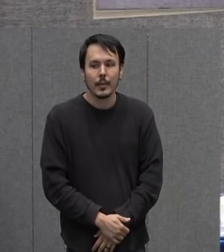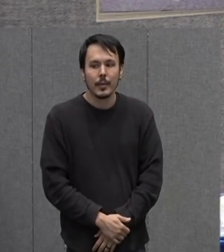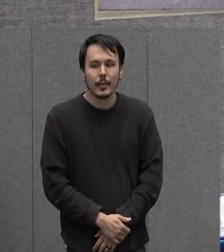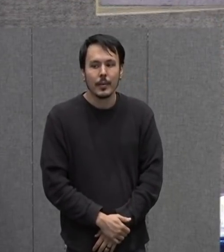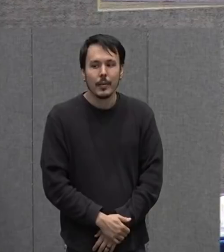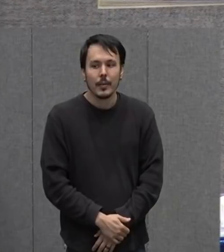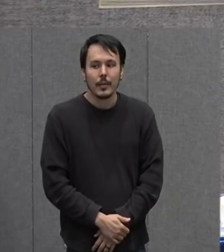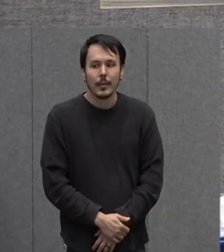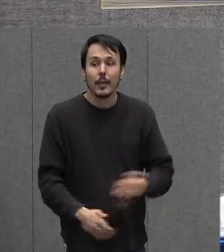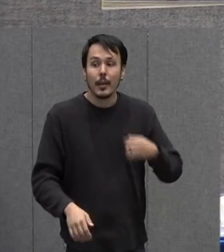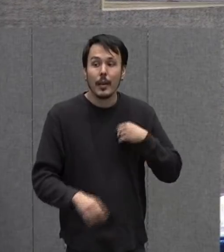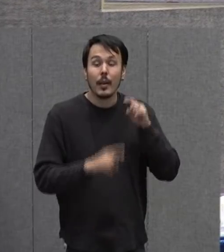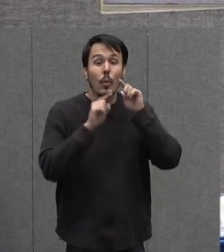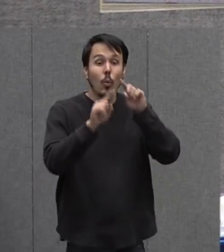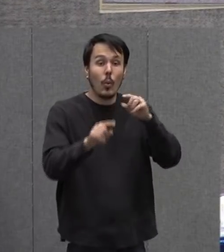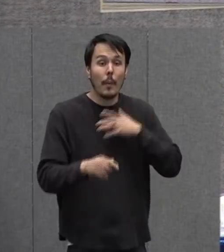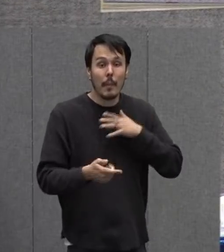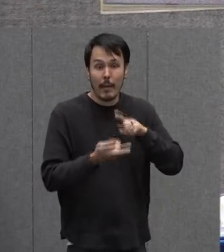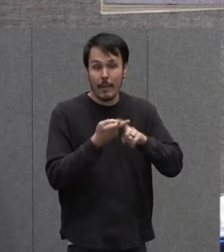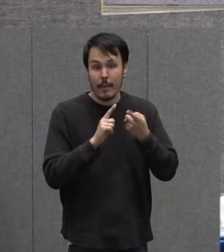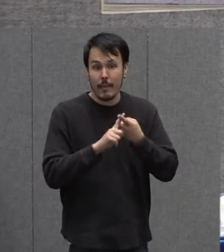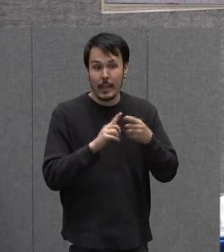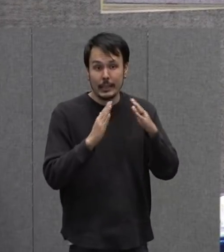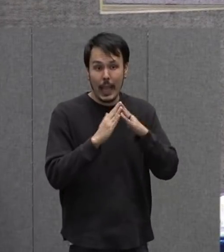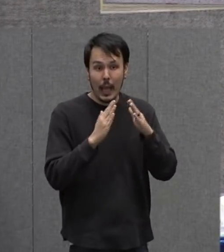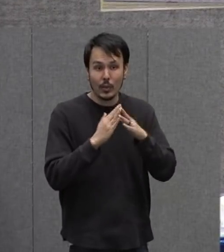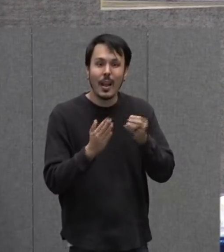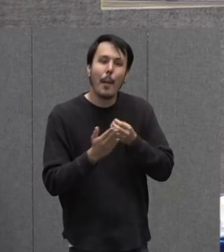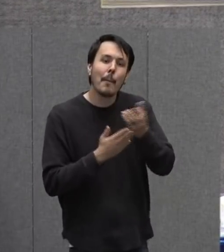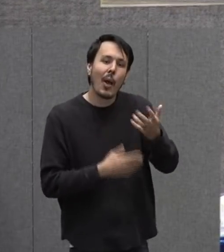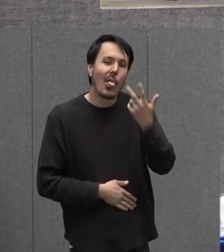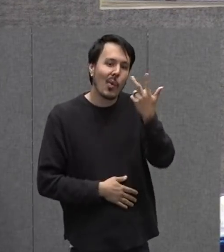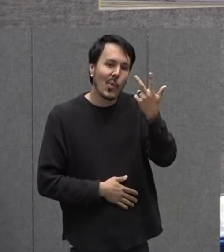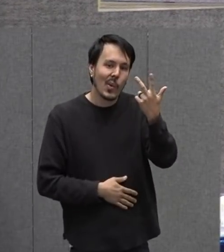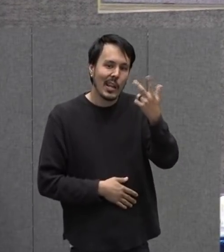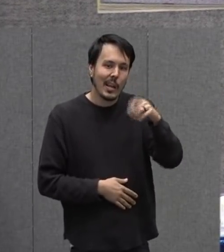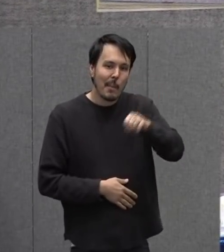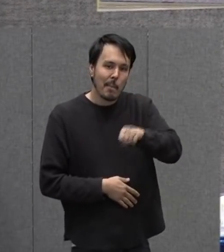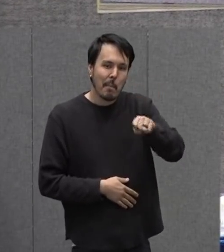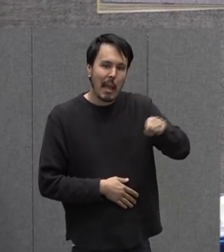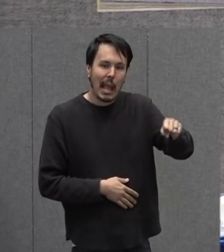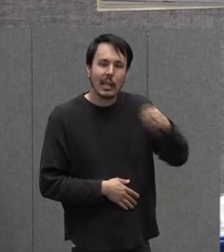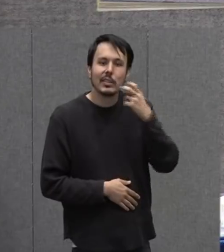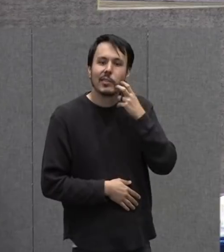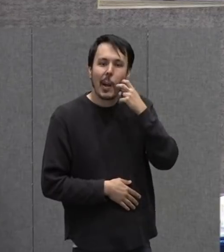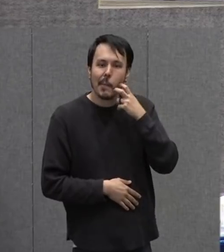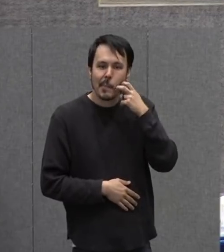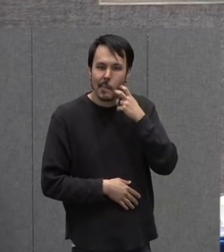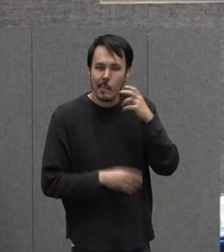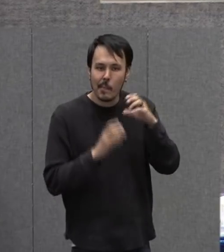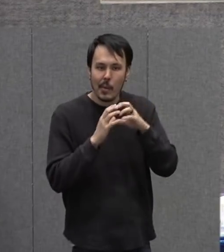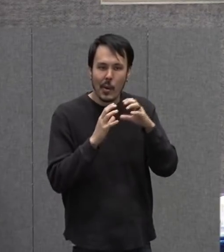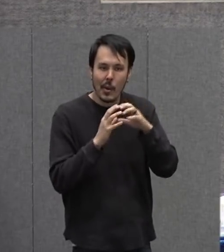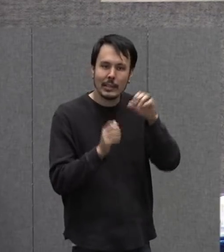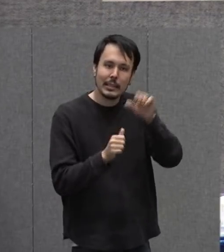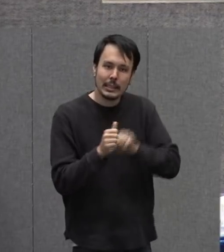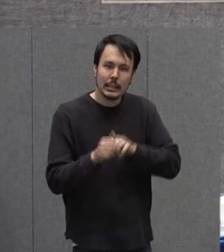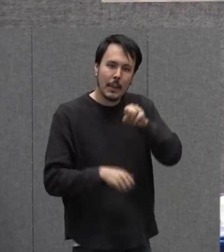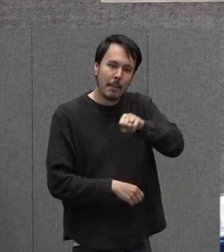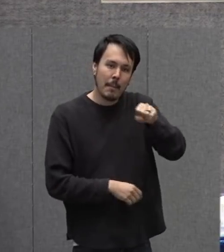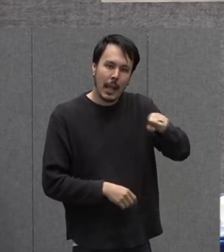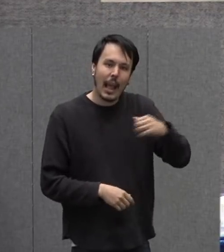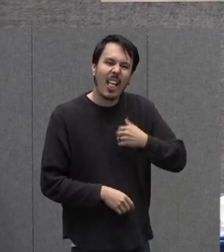On my way to my friend's house, I bought 3 bags of gumballs. Each bag had 3 small